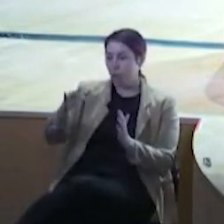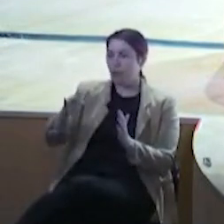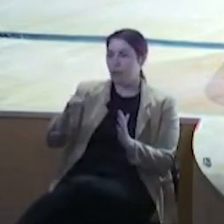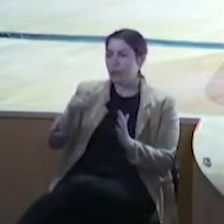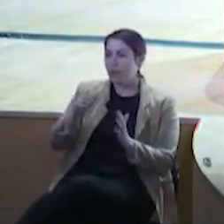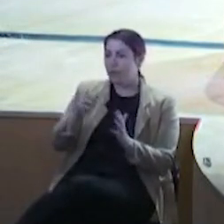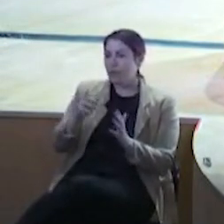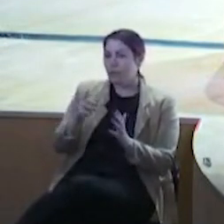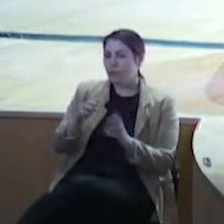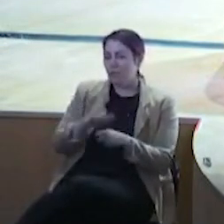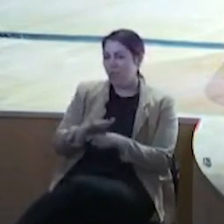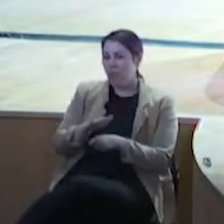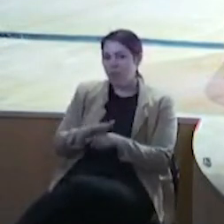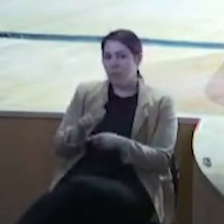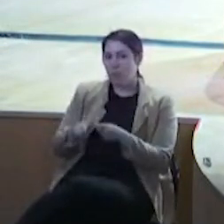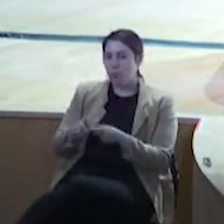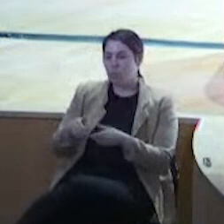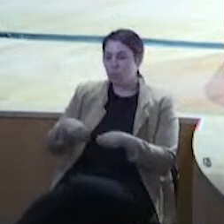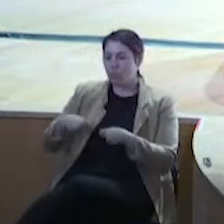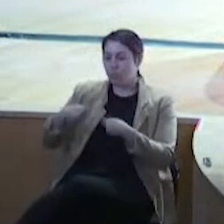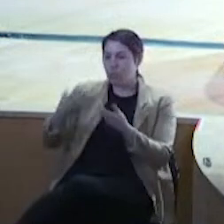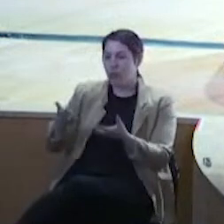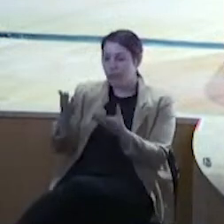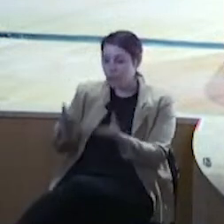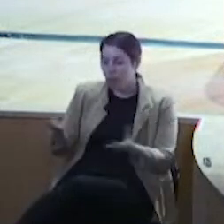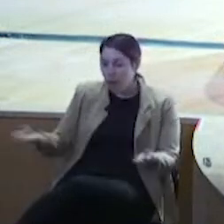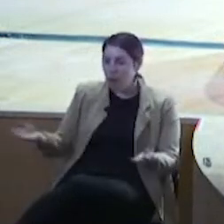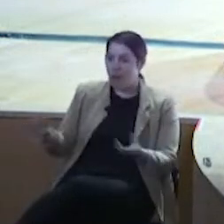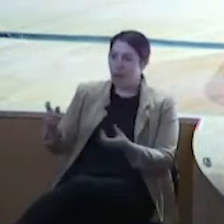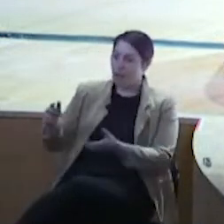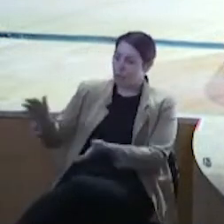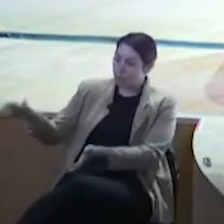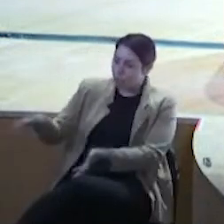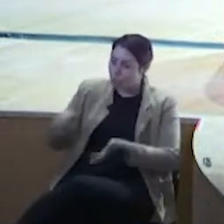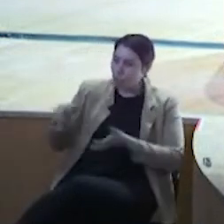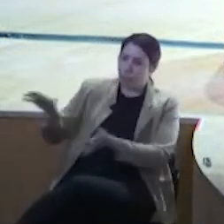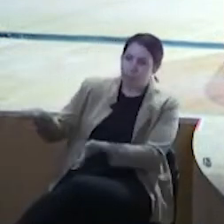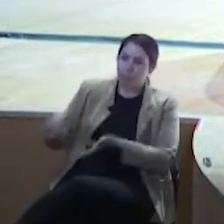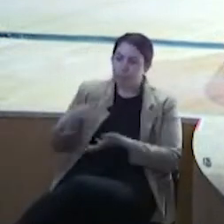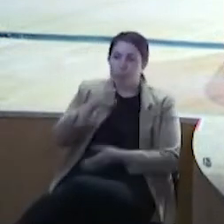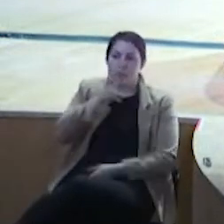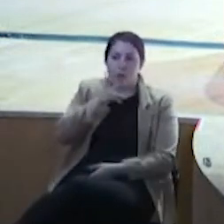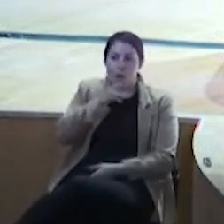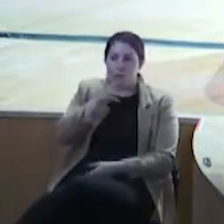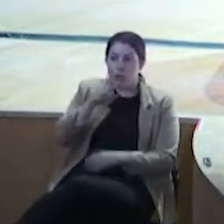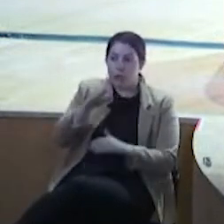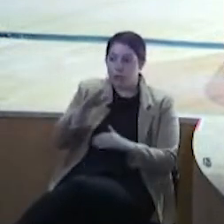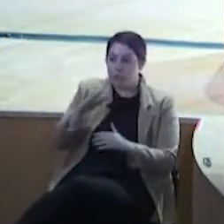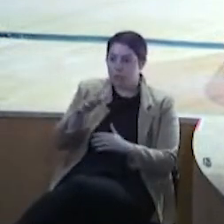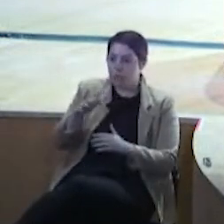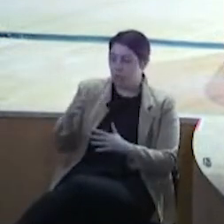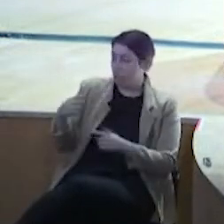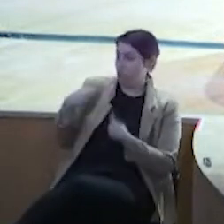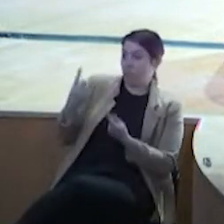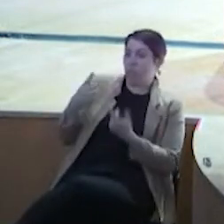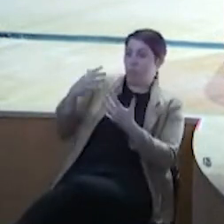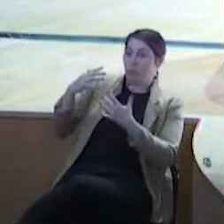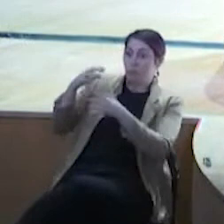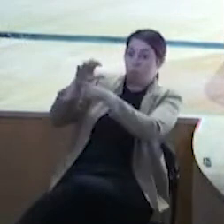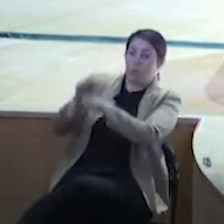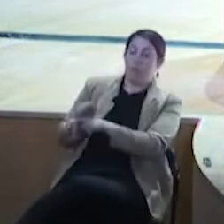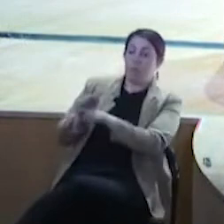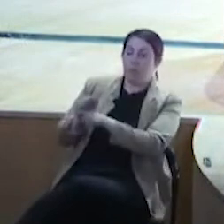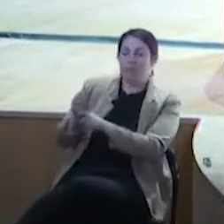snowpacks to supply, give the river the supply it has been in the past. We have the